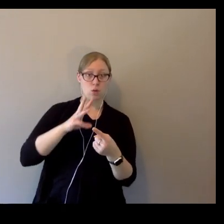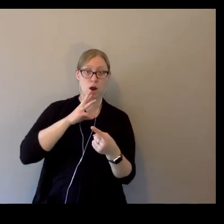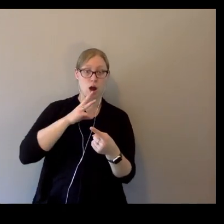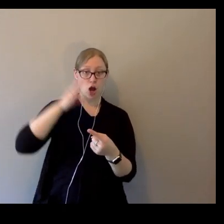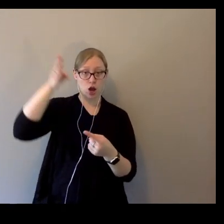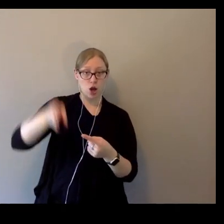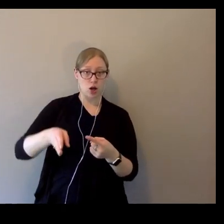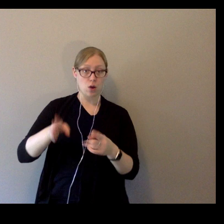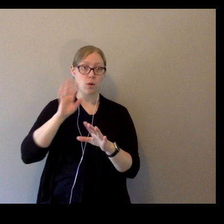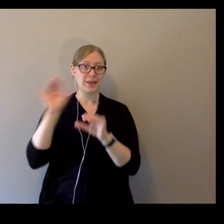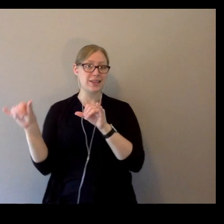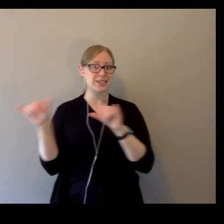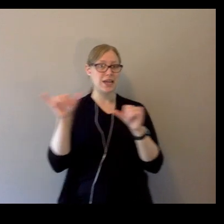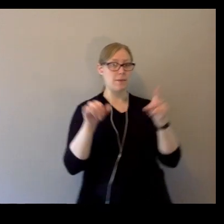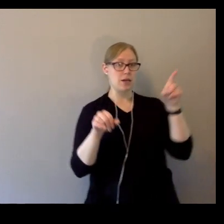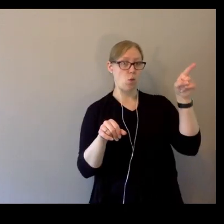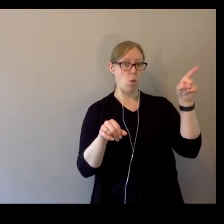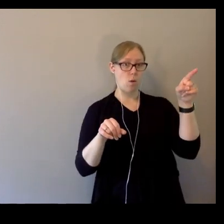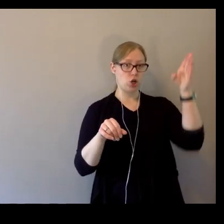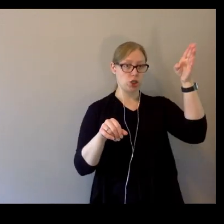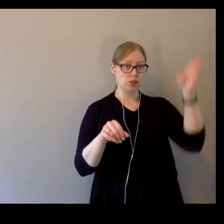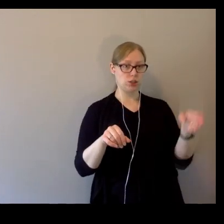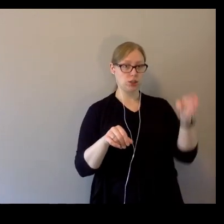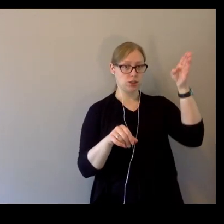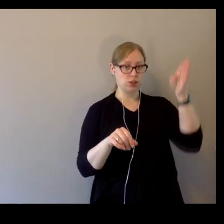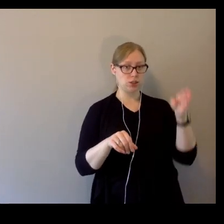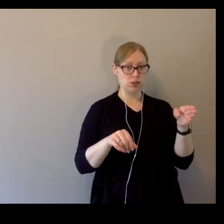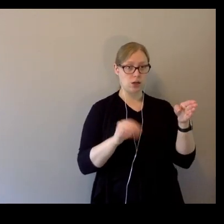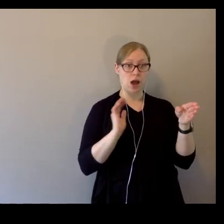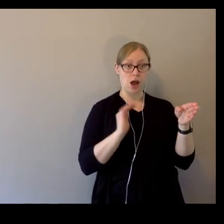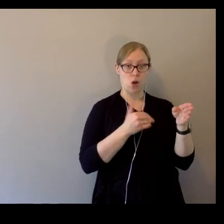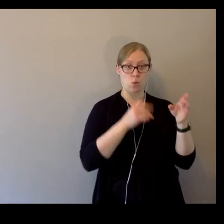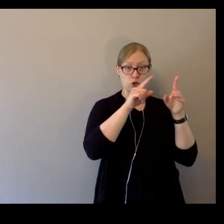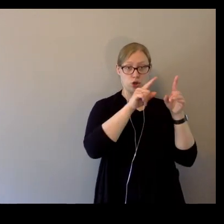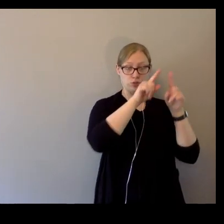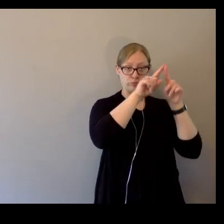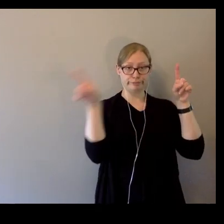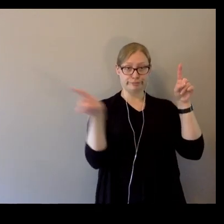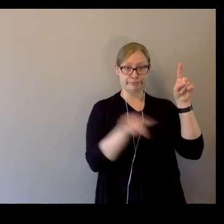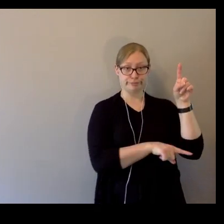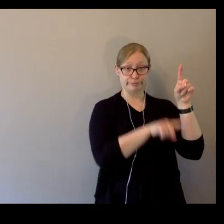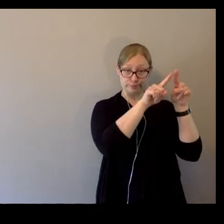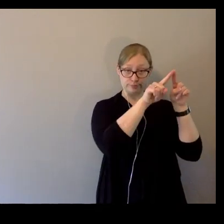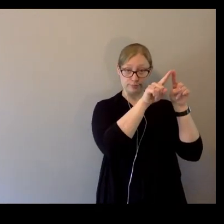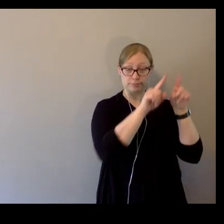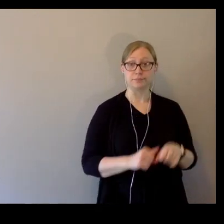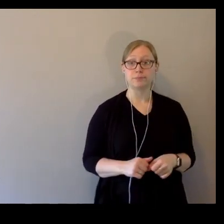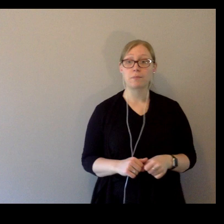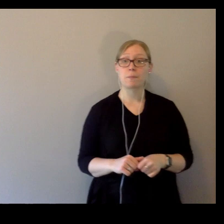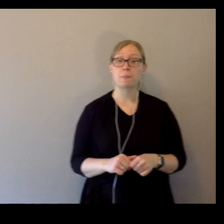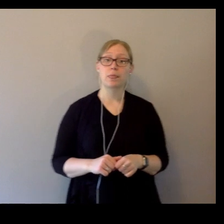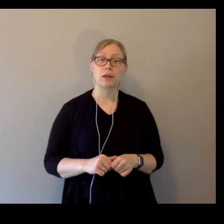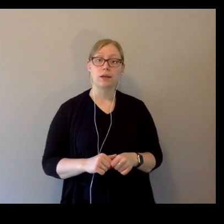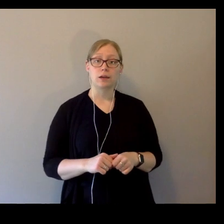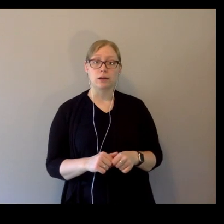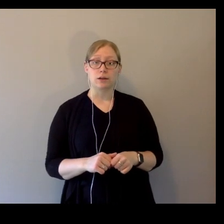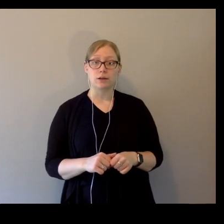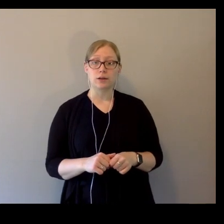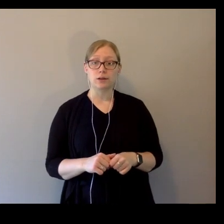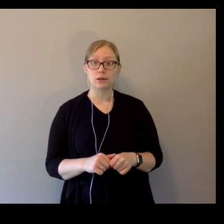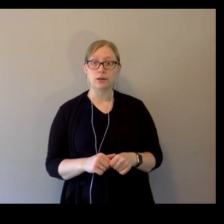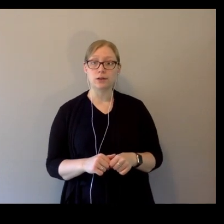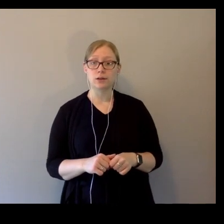here. And so let's make our triangle. So we have our triangle. Actually, I want to use a pen, not